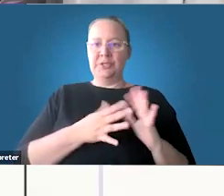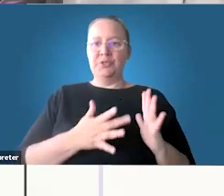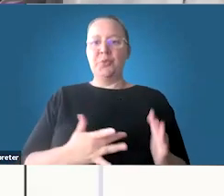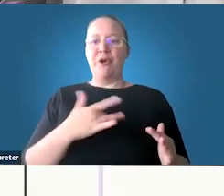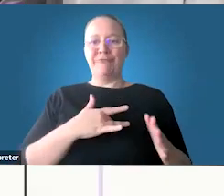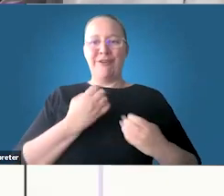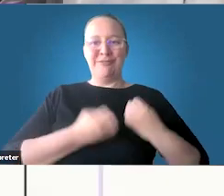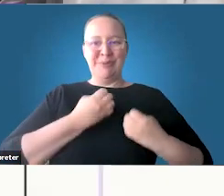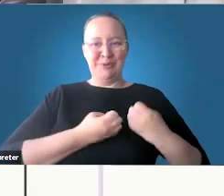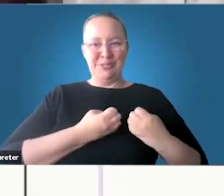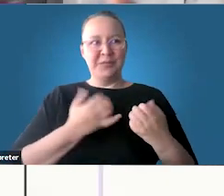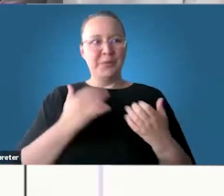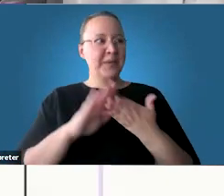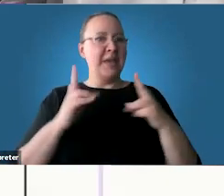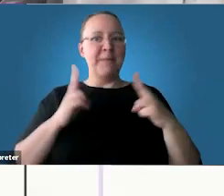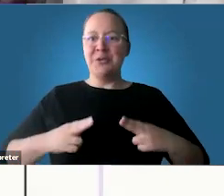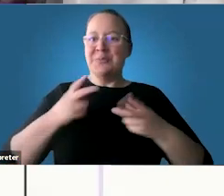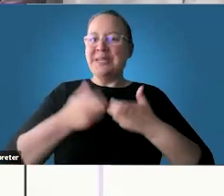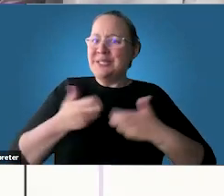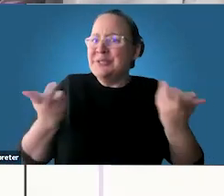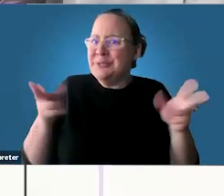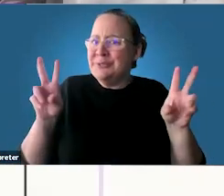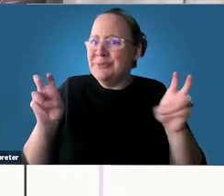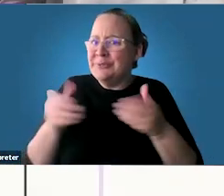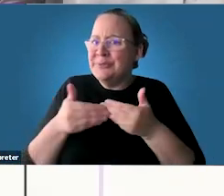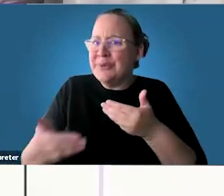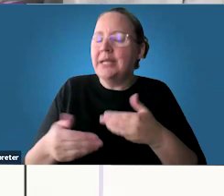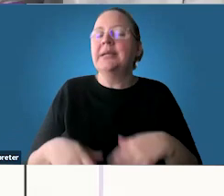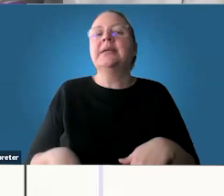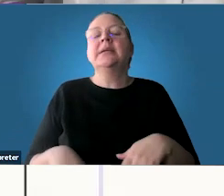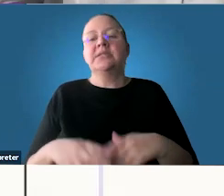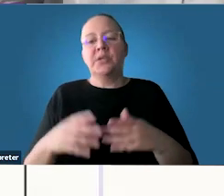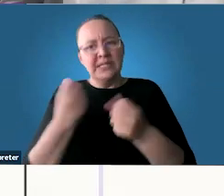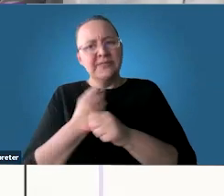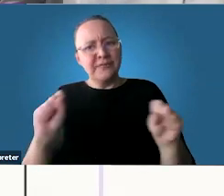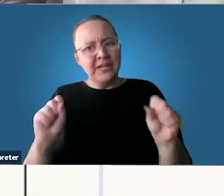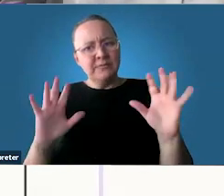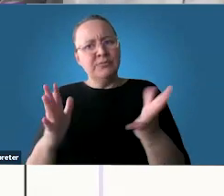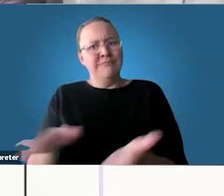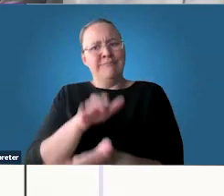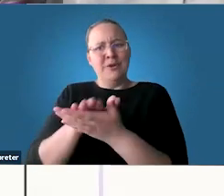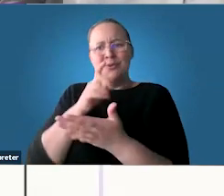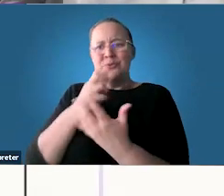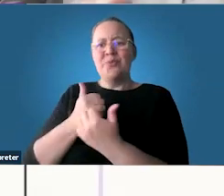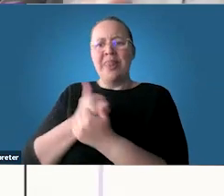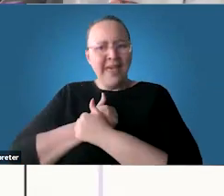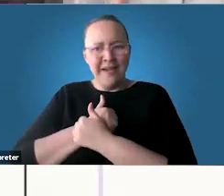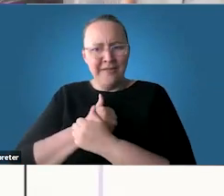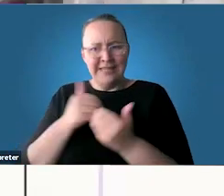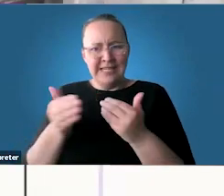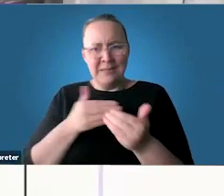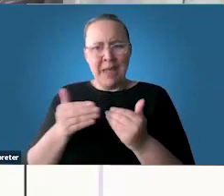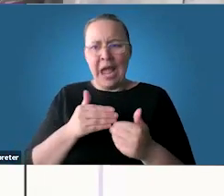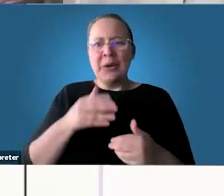issue. Um, did a narrative pivot to the freedom to marry the person you love, and that helped move hearts and minds across